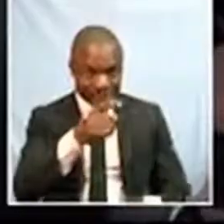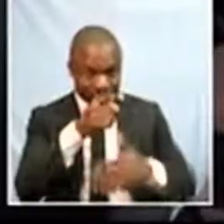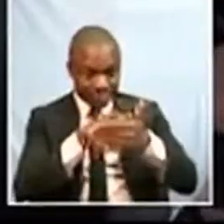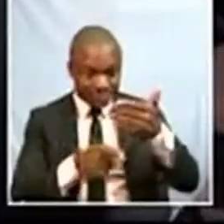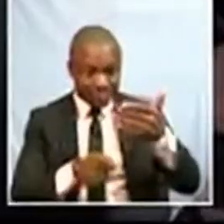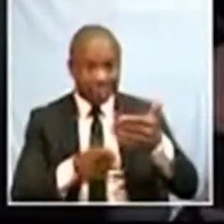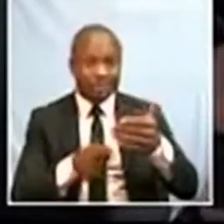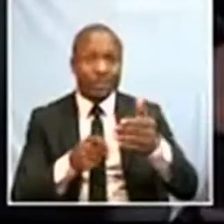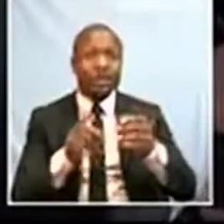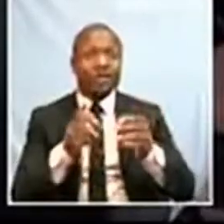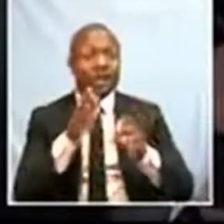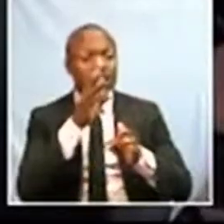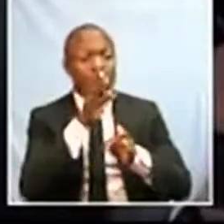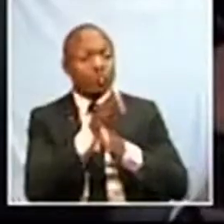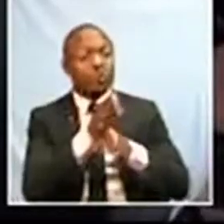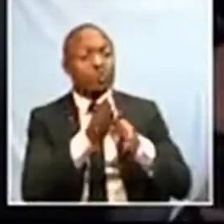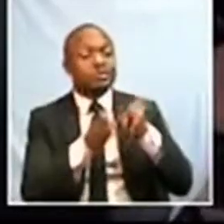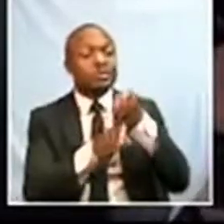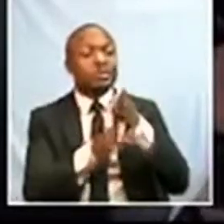a contractor